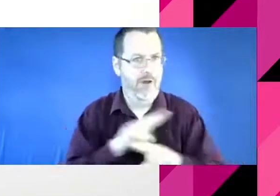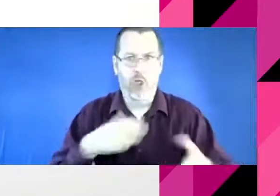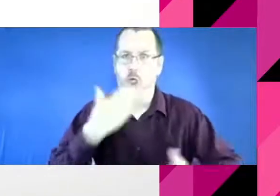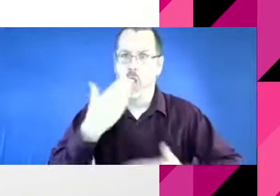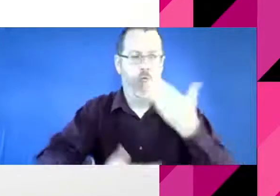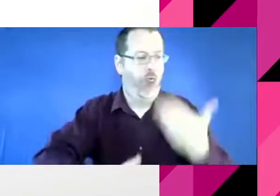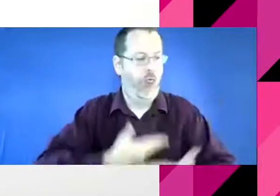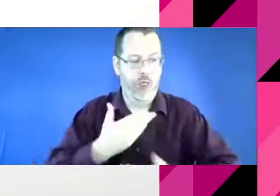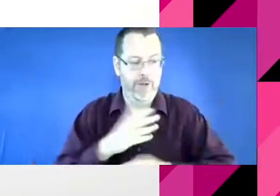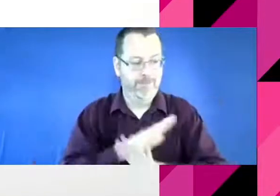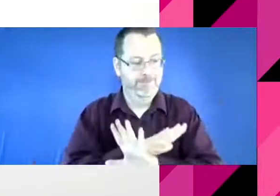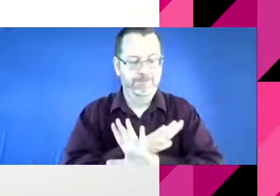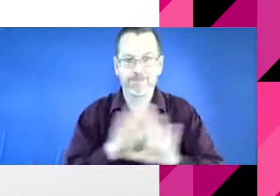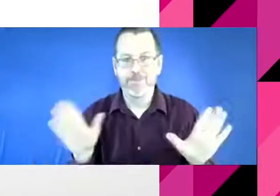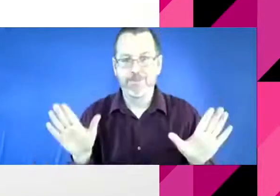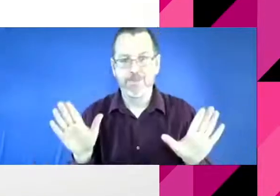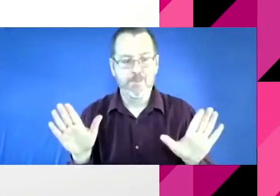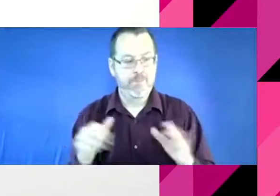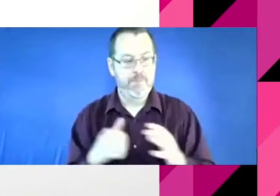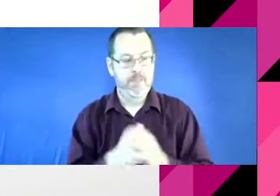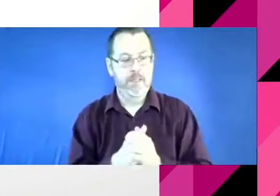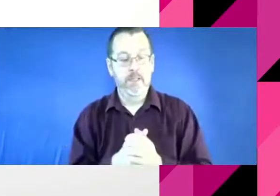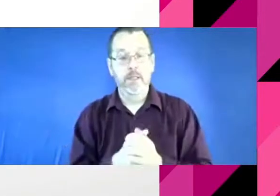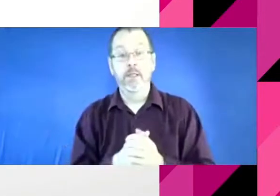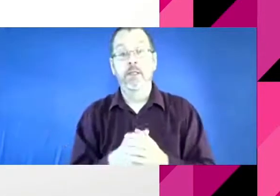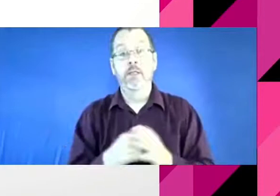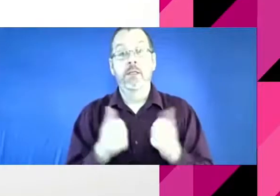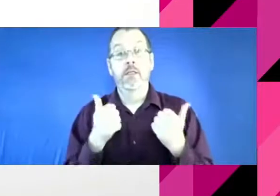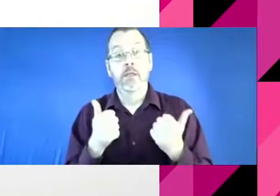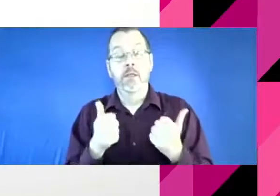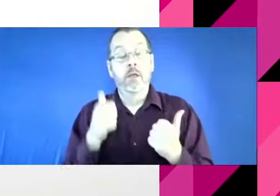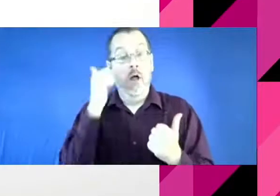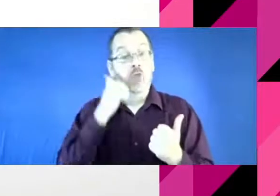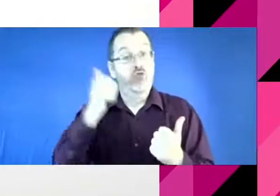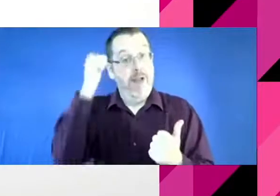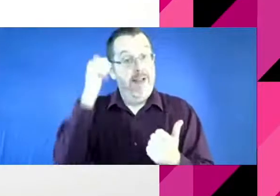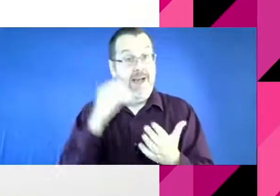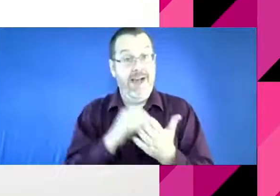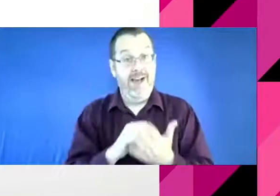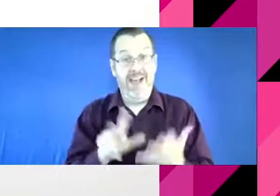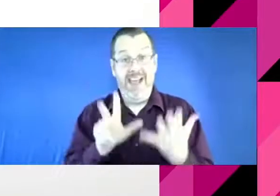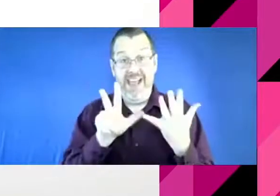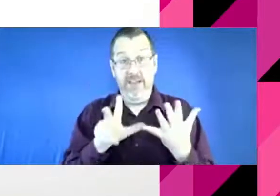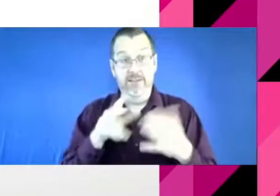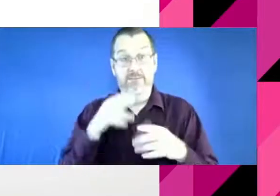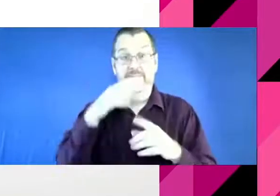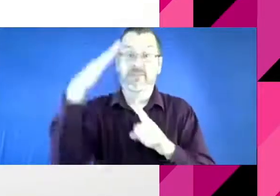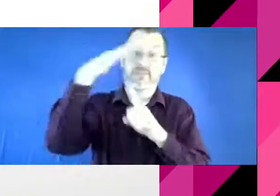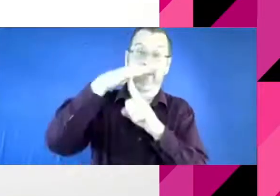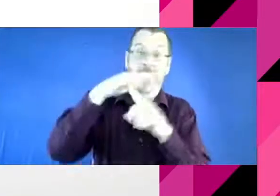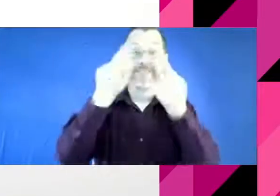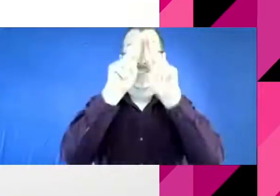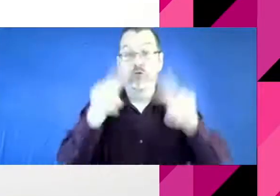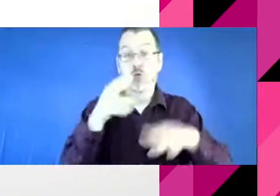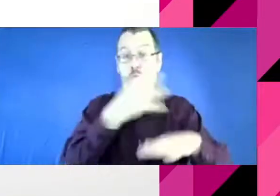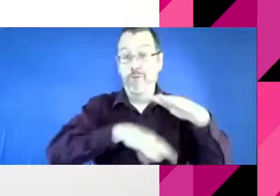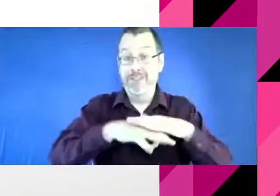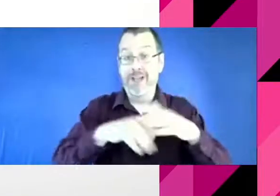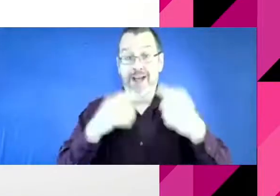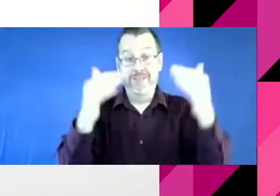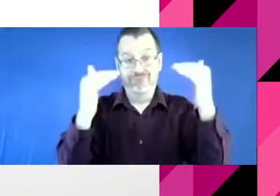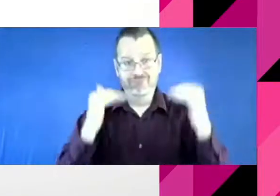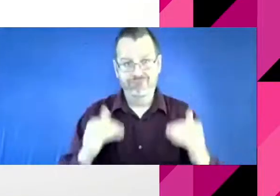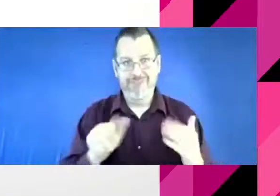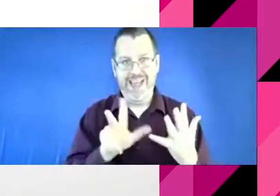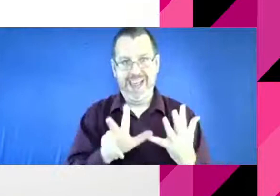Australia is a federation consisting of a national government and 8 state and territory governments. Under the Constitution, it is